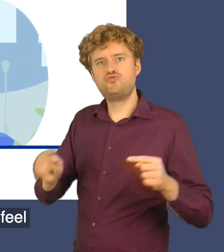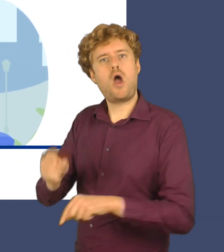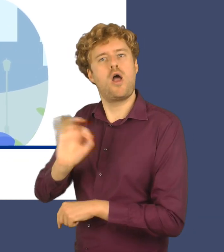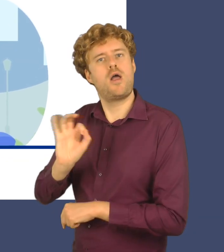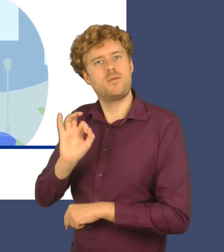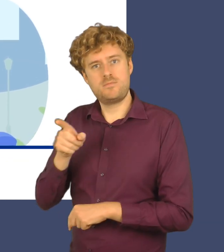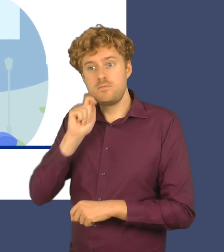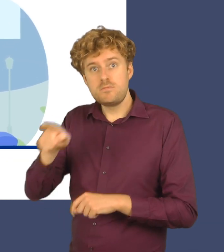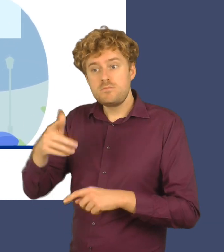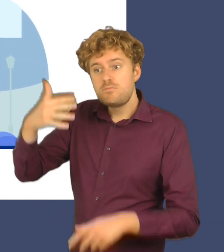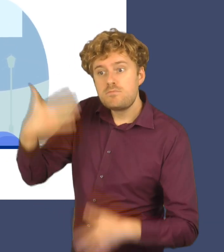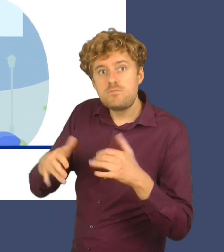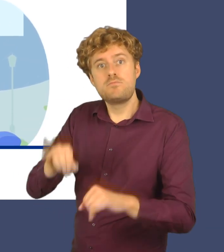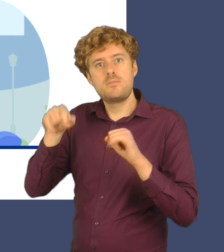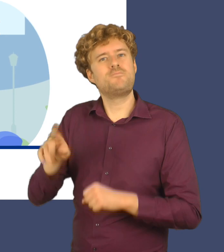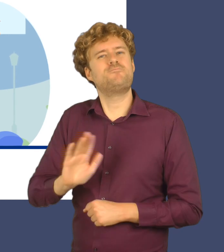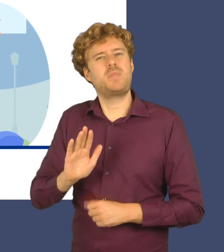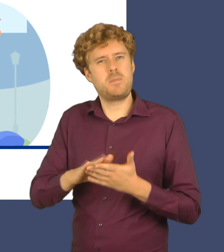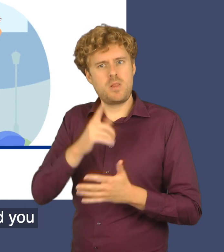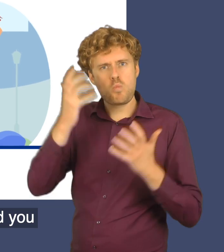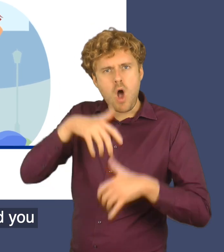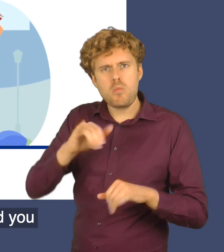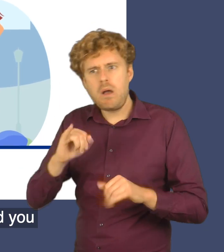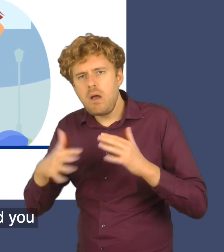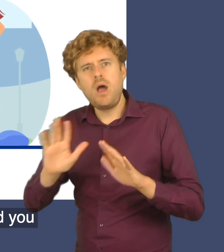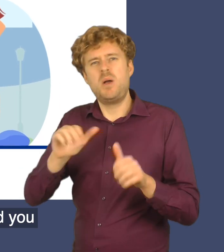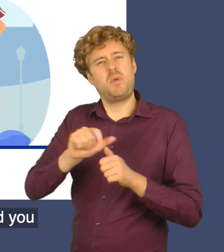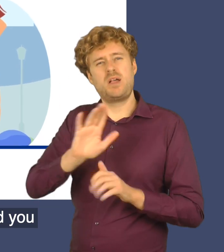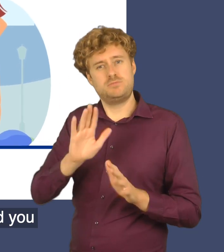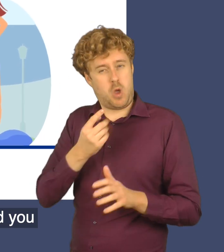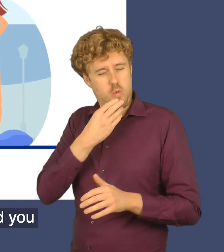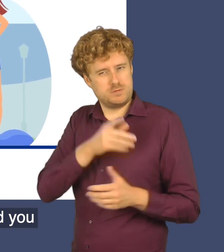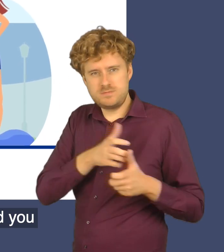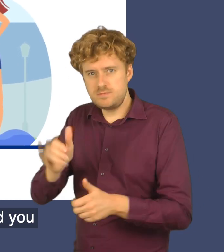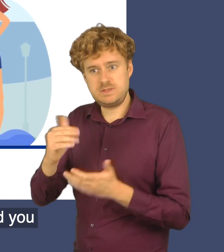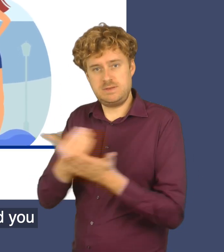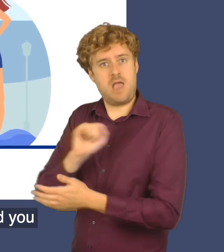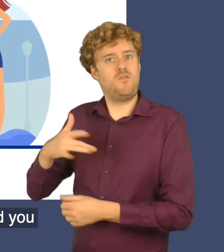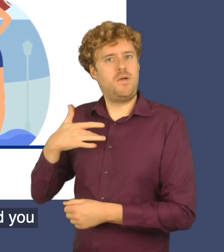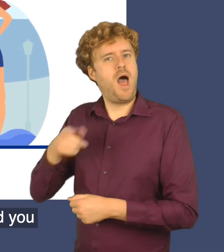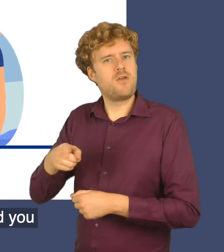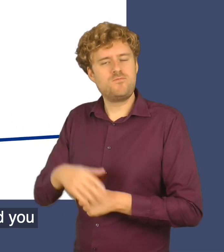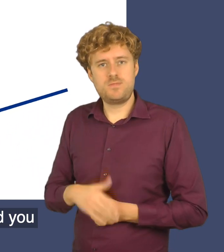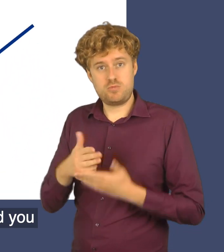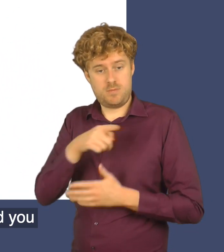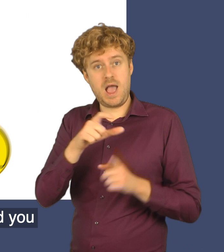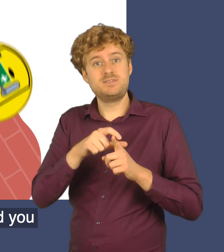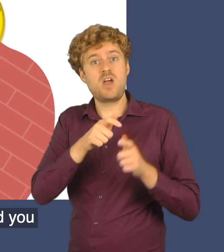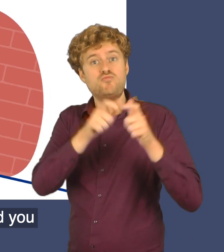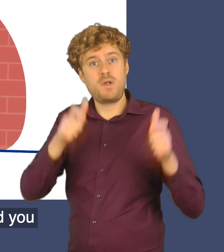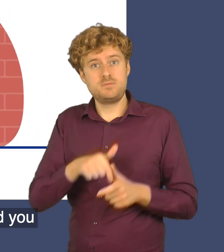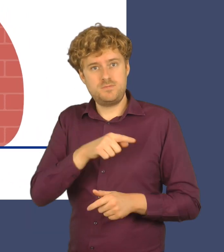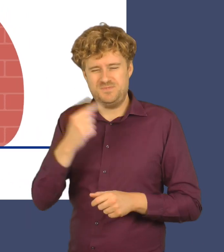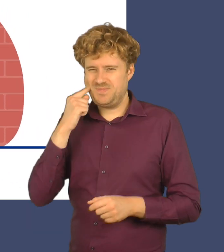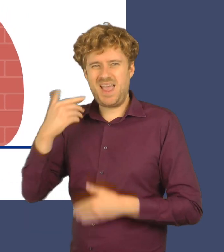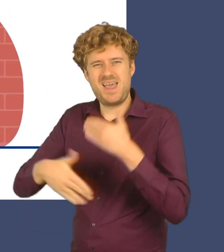it. Using it could save someone's life. Remember, defibrillators are very easy to use and you don't need to be